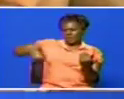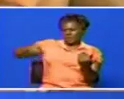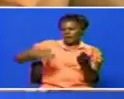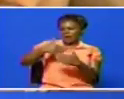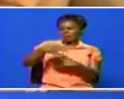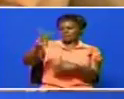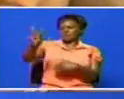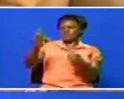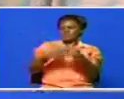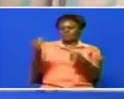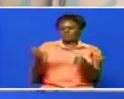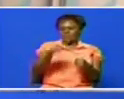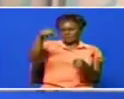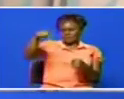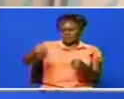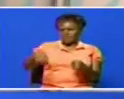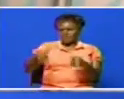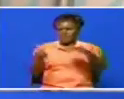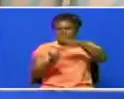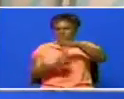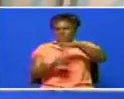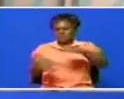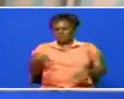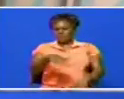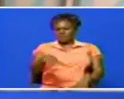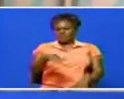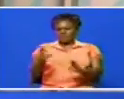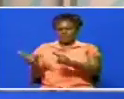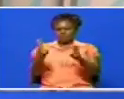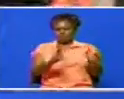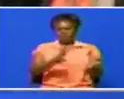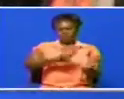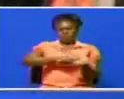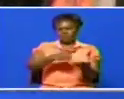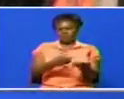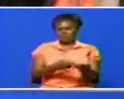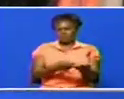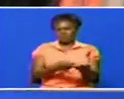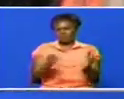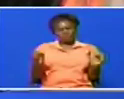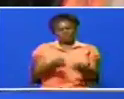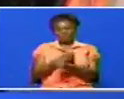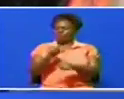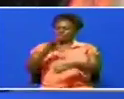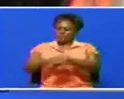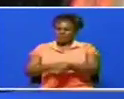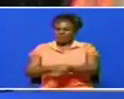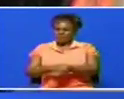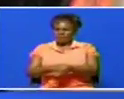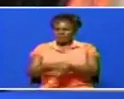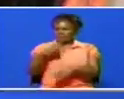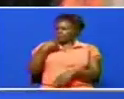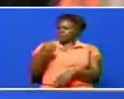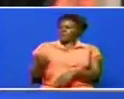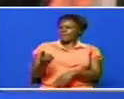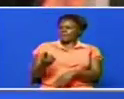28th day of this month, according to the Ministry of Environment and Natural Resources. Wengi hata afford. Saina zambia